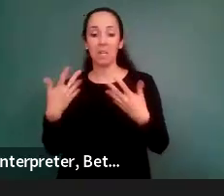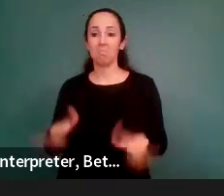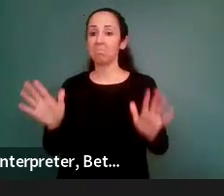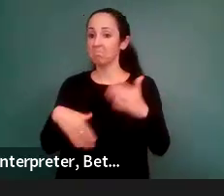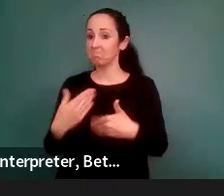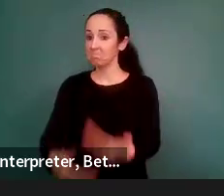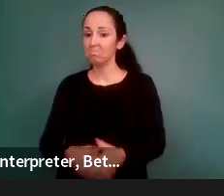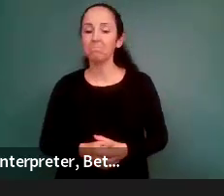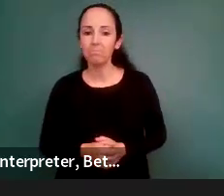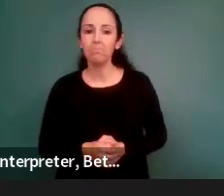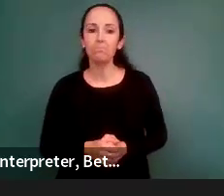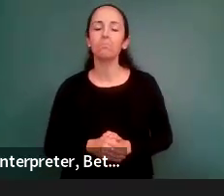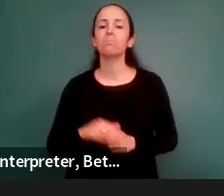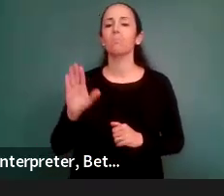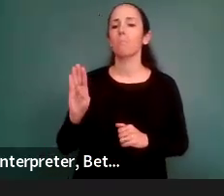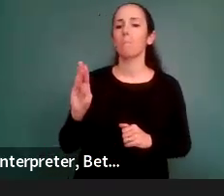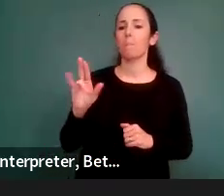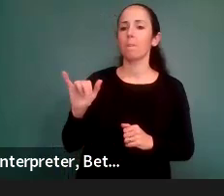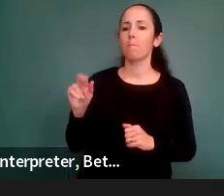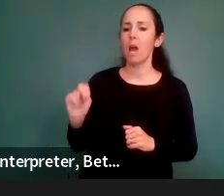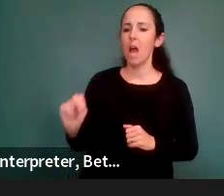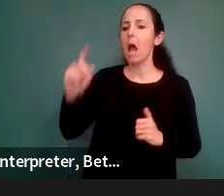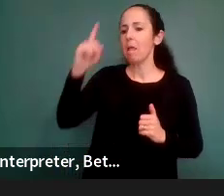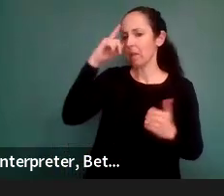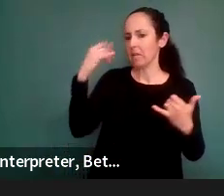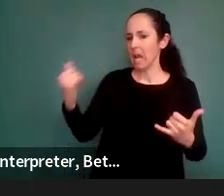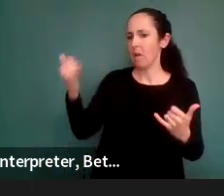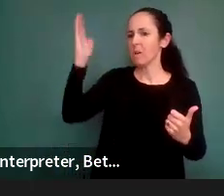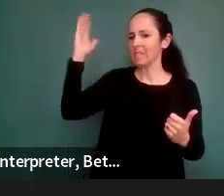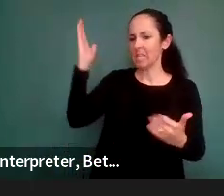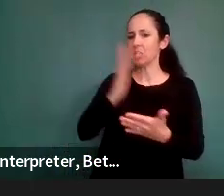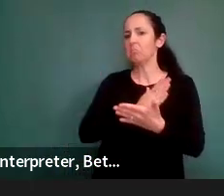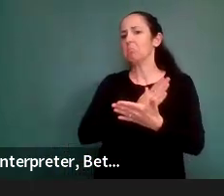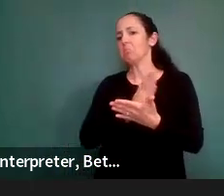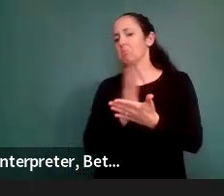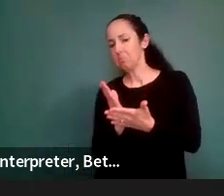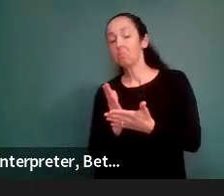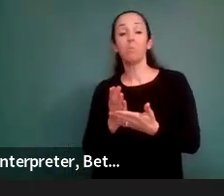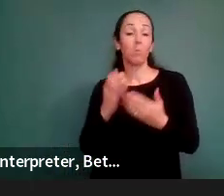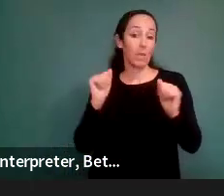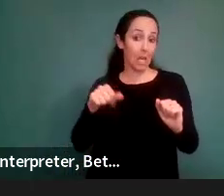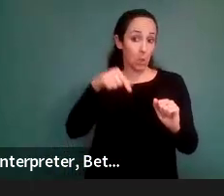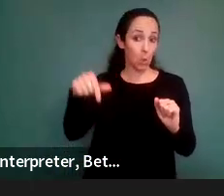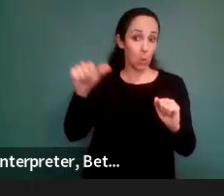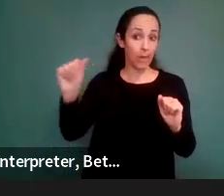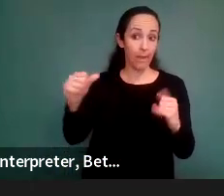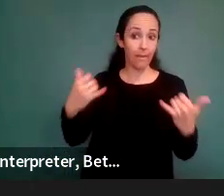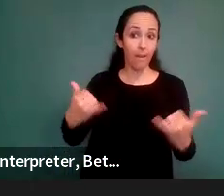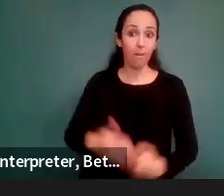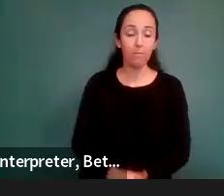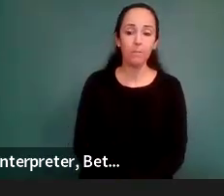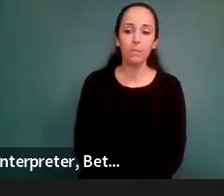think that's about the end of the presentation. How about we do question and answers?